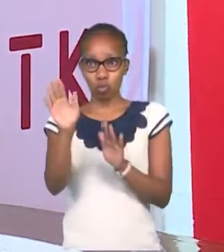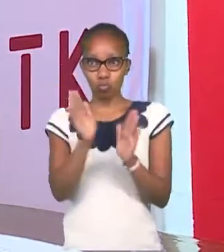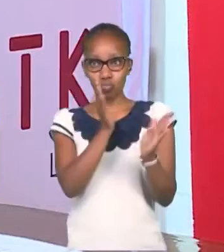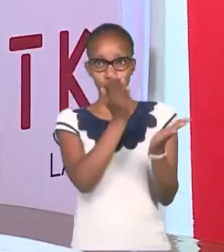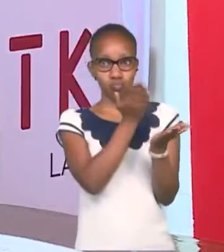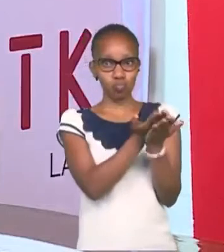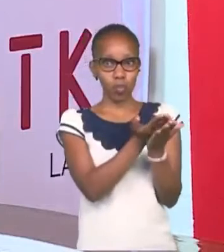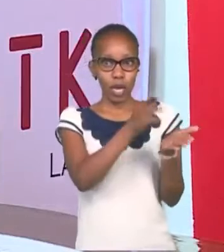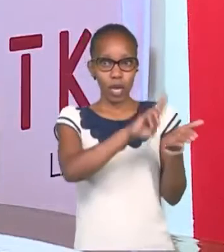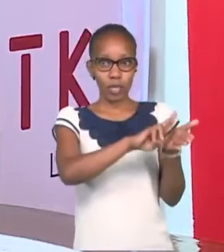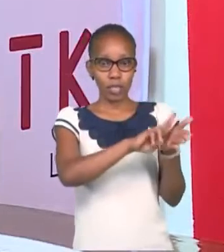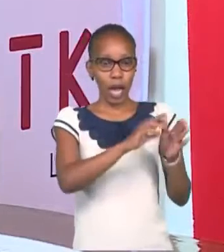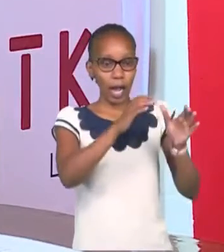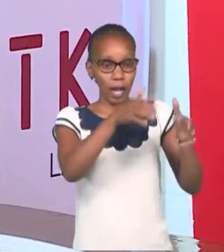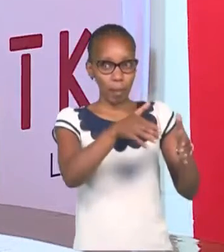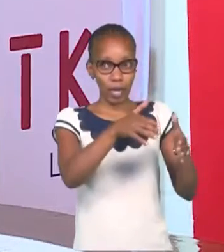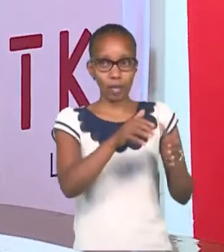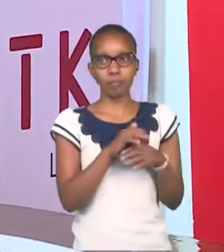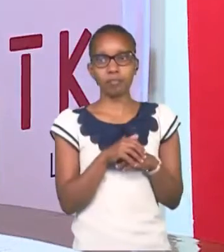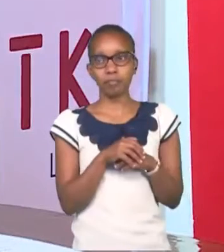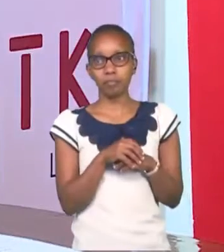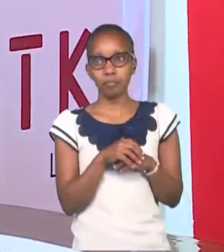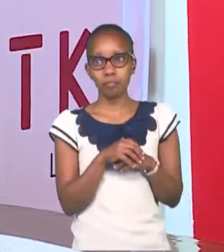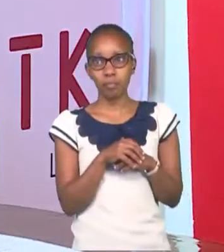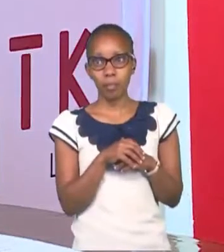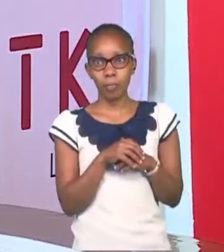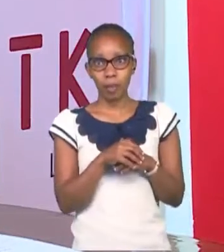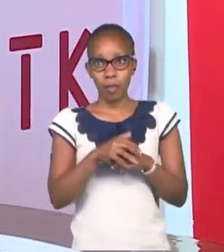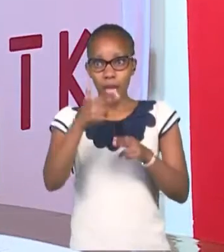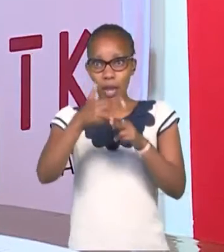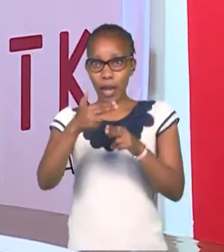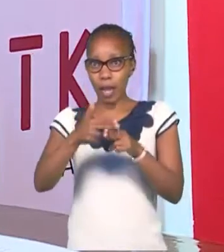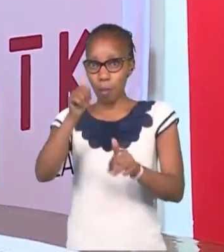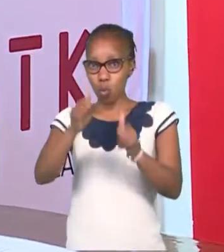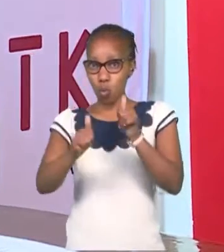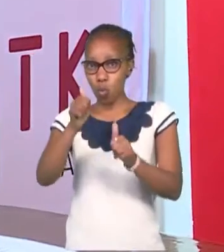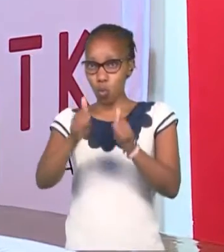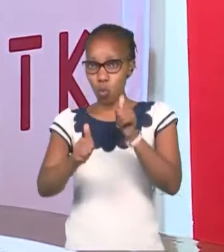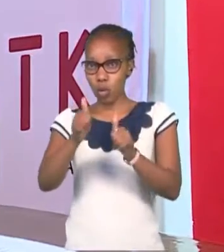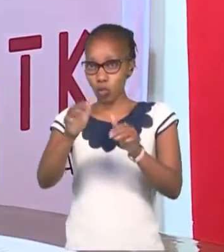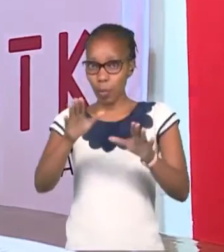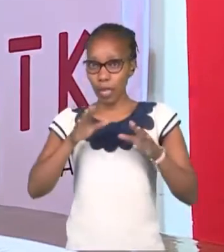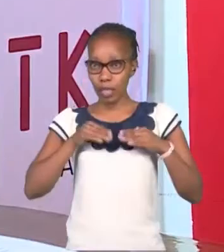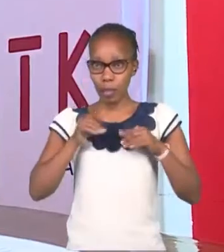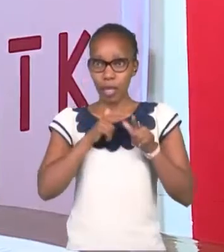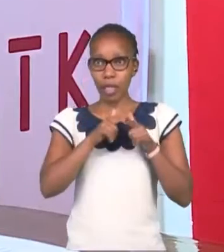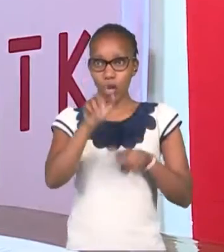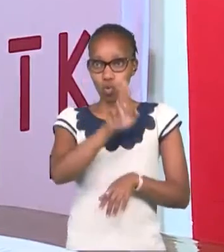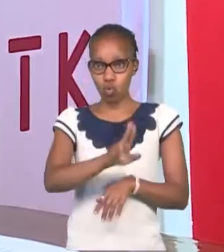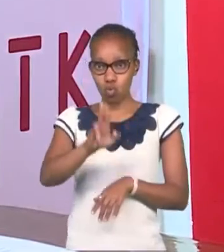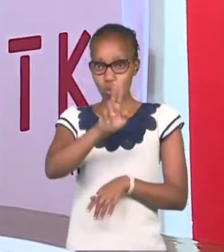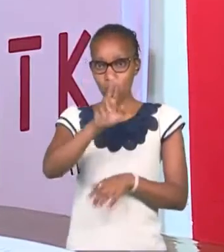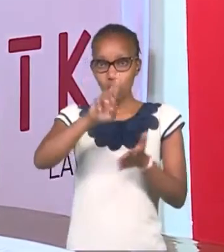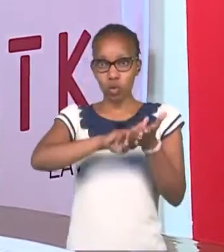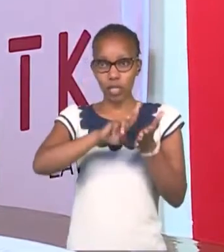Registrar of Companies in order of preference. Whichever name will go through is that is the name that will be used to register the